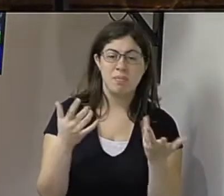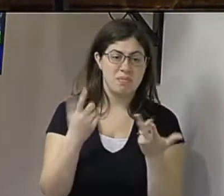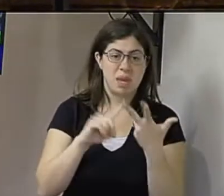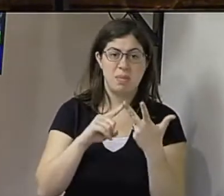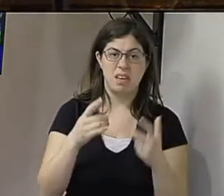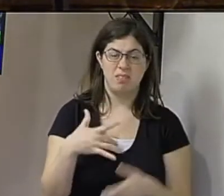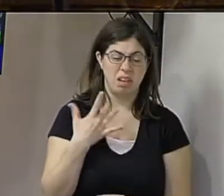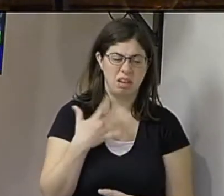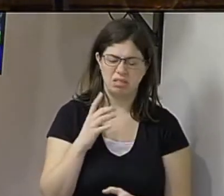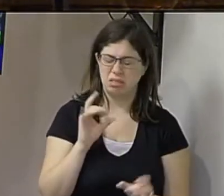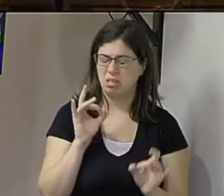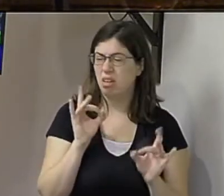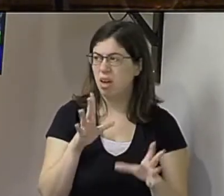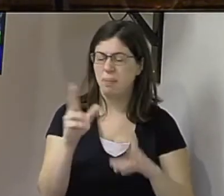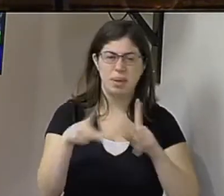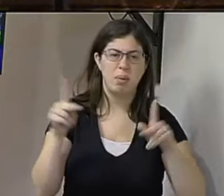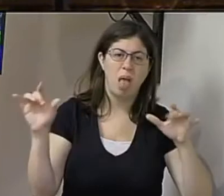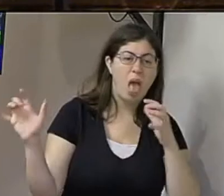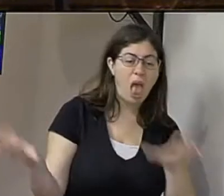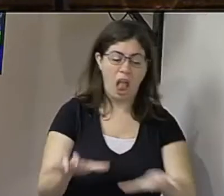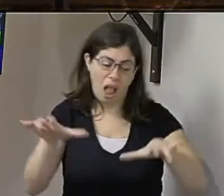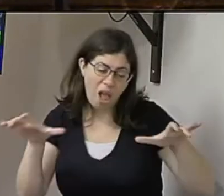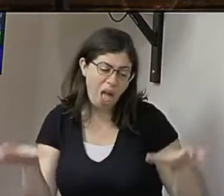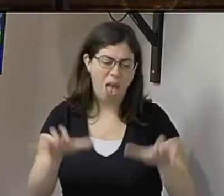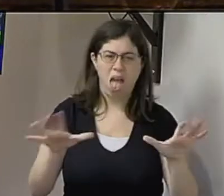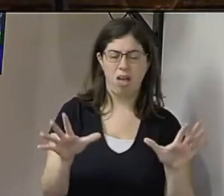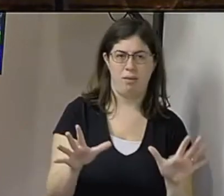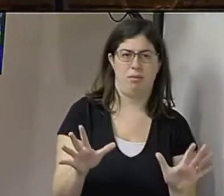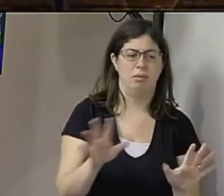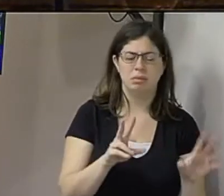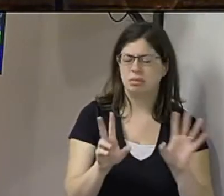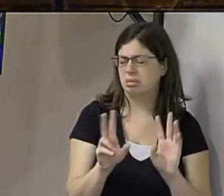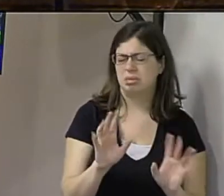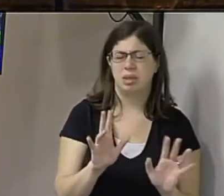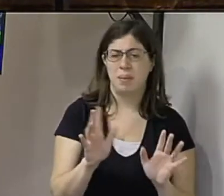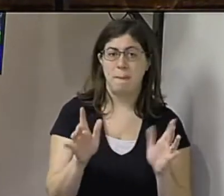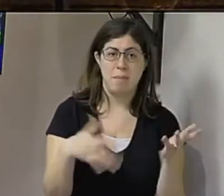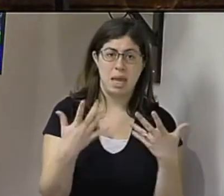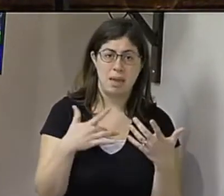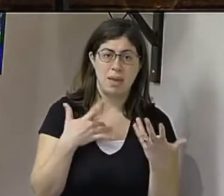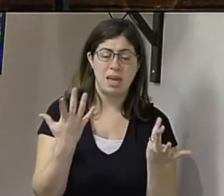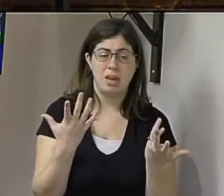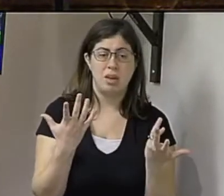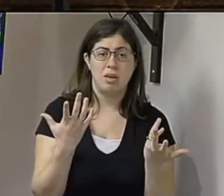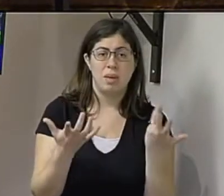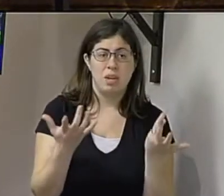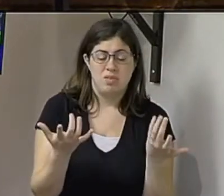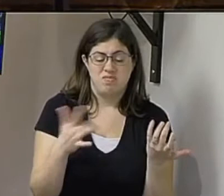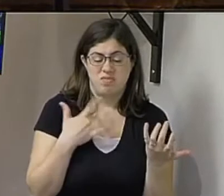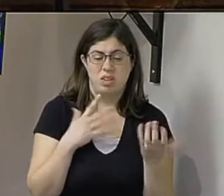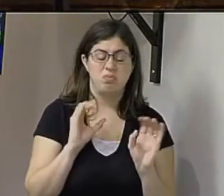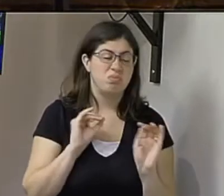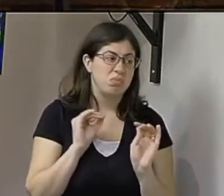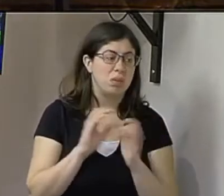things that they saw, that the way that people were acting, the way people were behaving, right? And honestly, maybe they were a little bit numb by now. Maybe they had